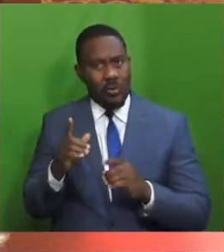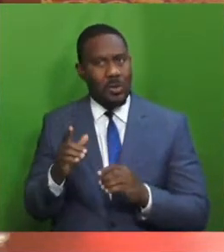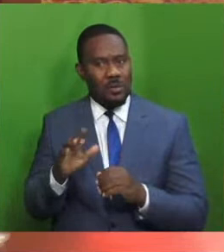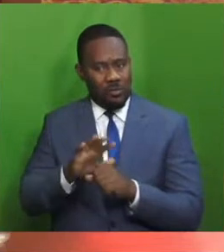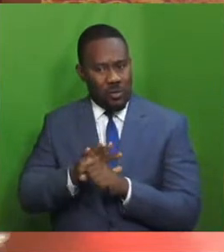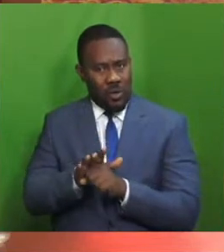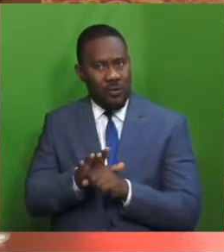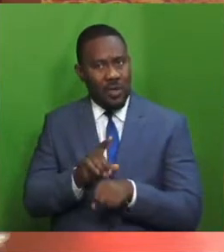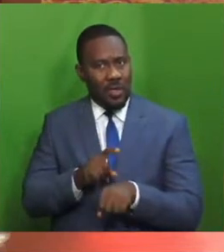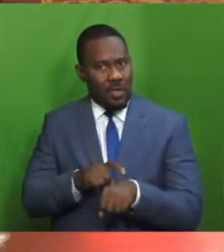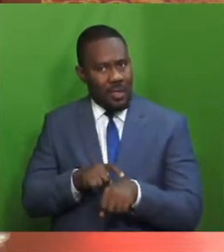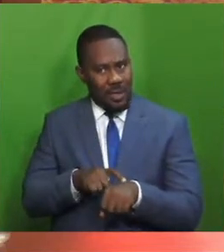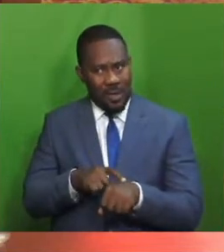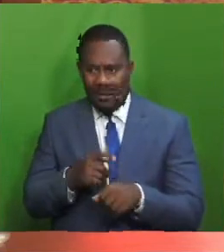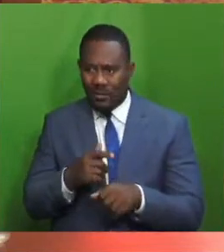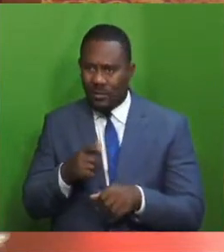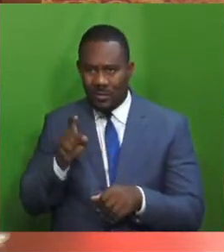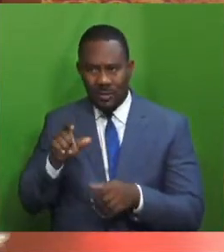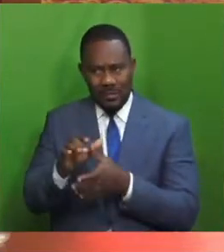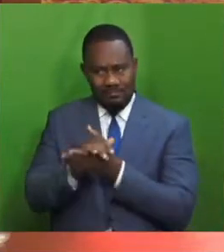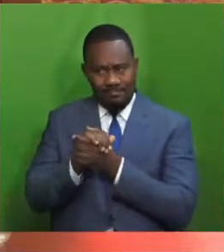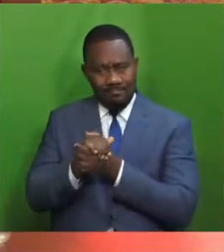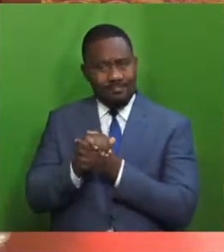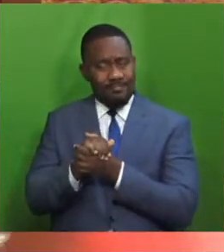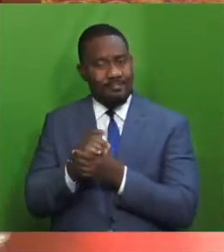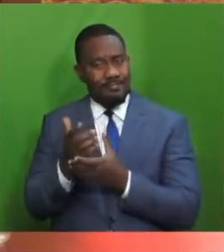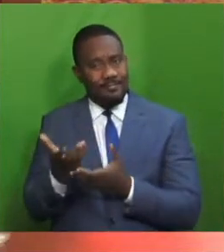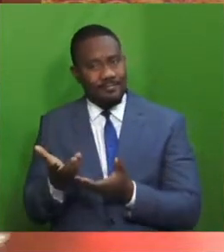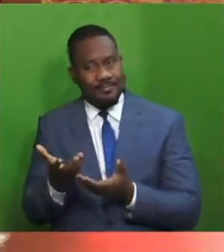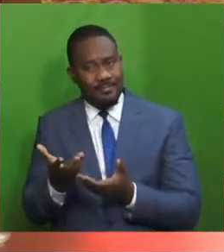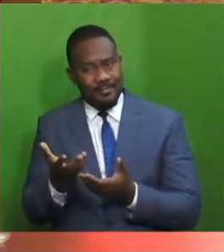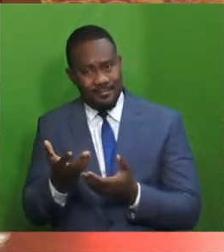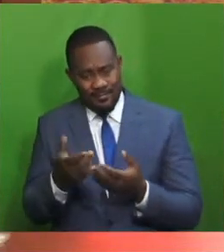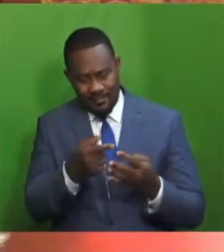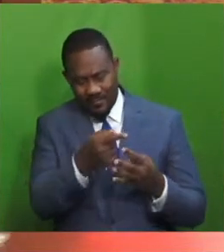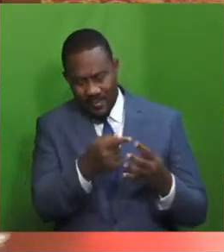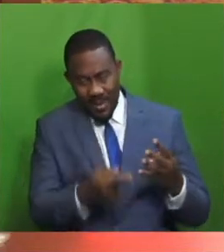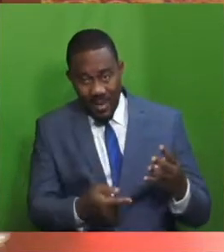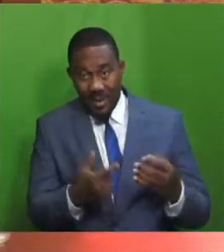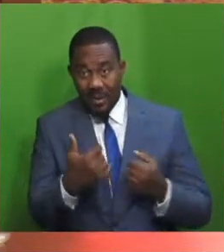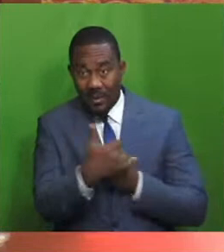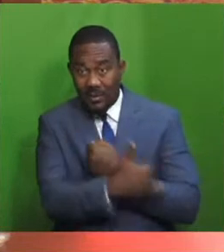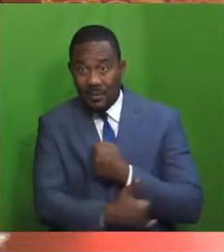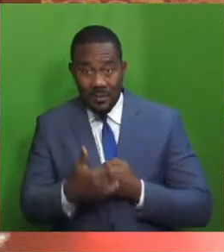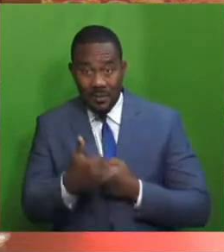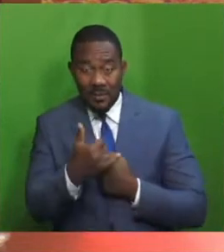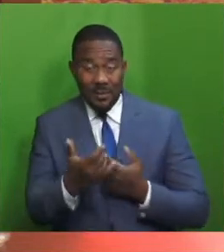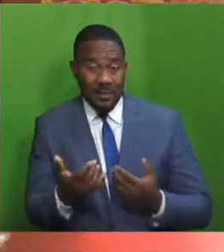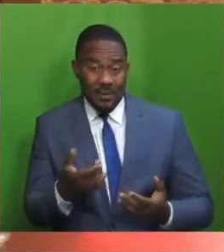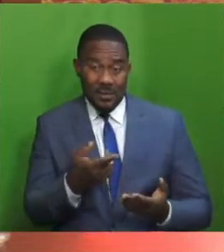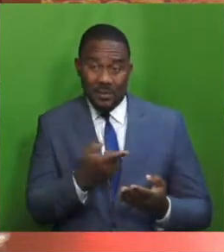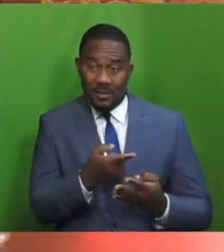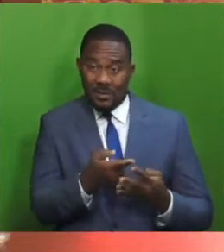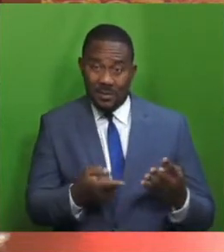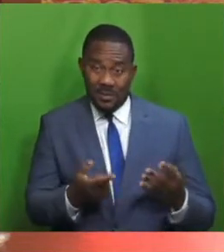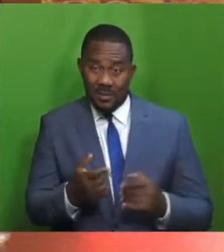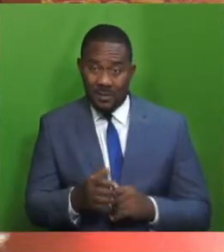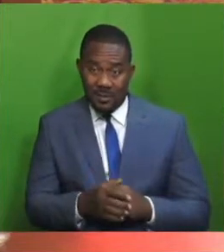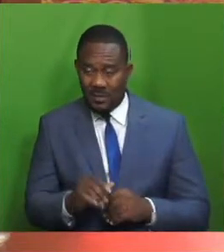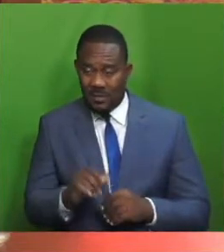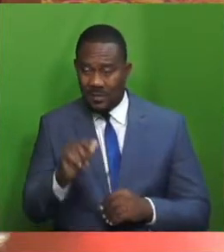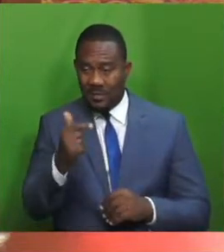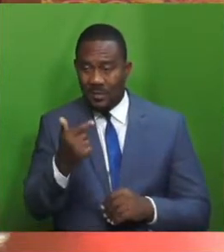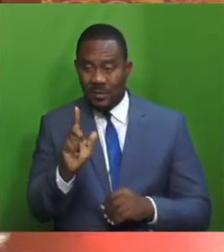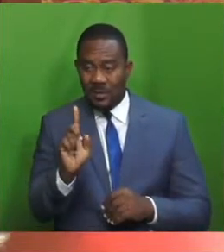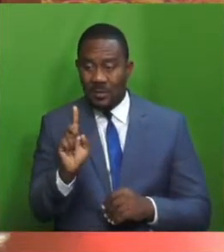life. Mr. Speaker, it is important to say that all these people, all these countries were churning out impressive GDP growth